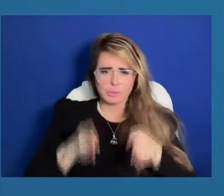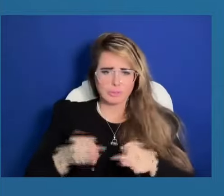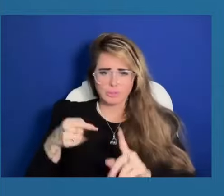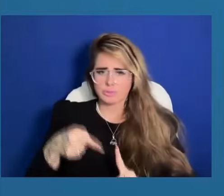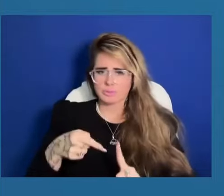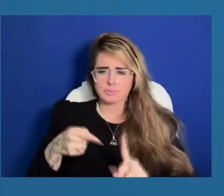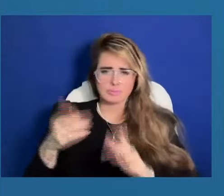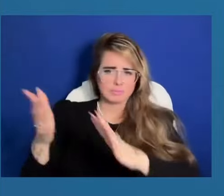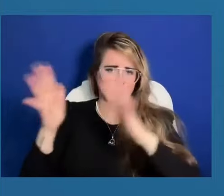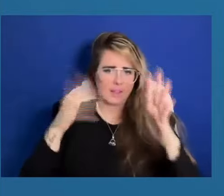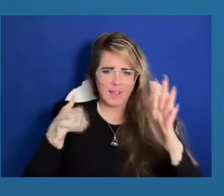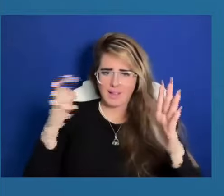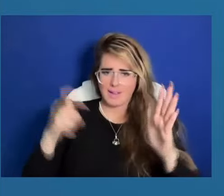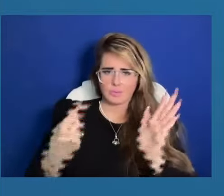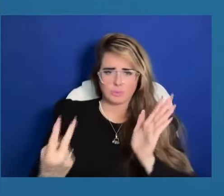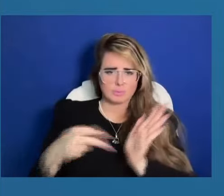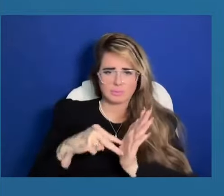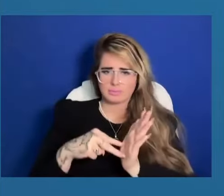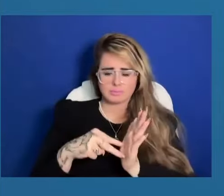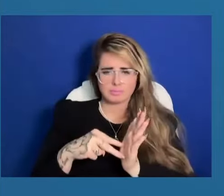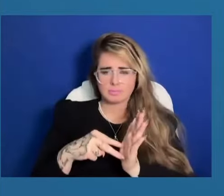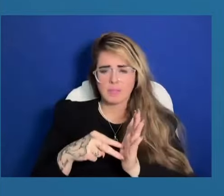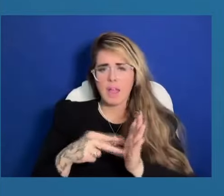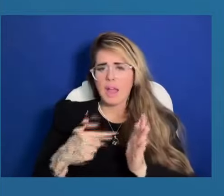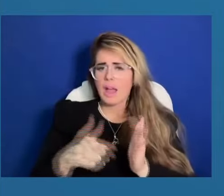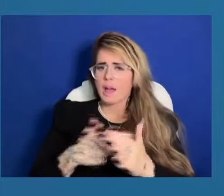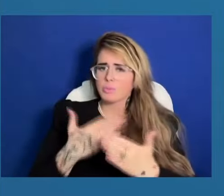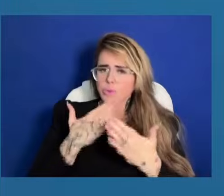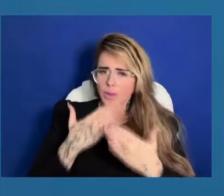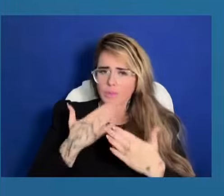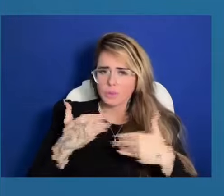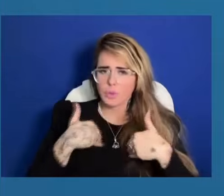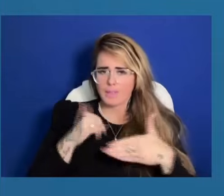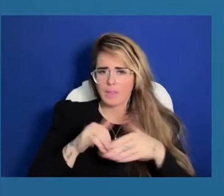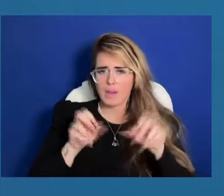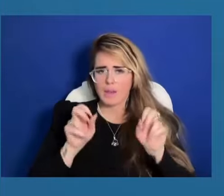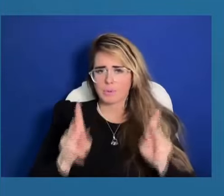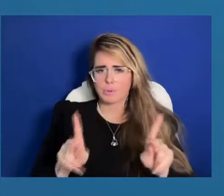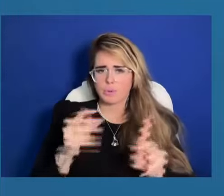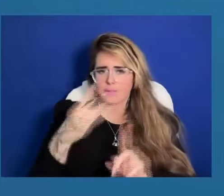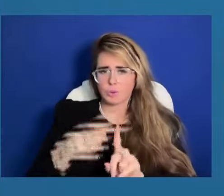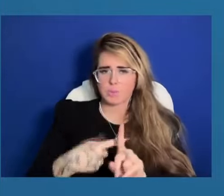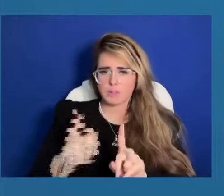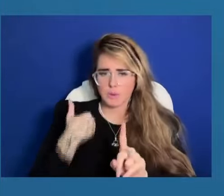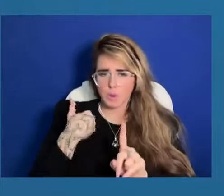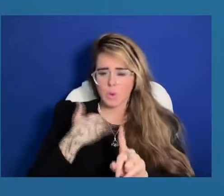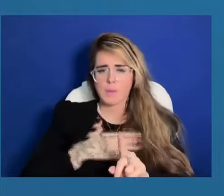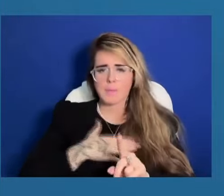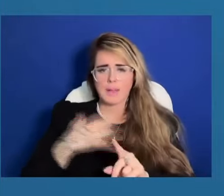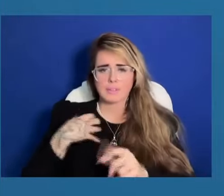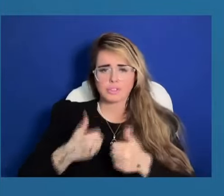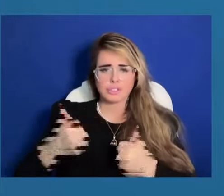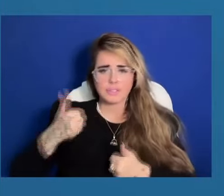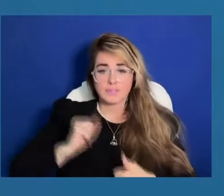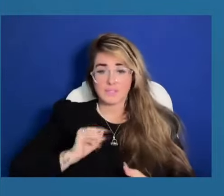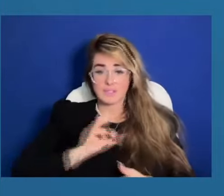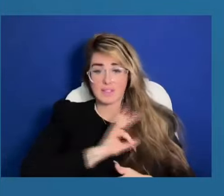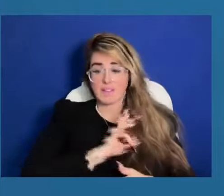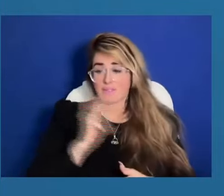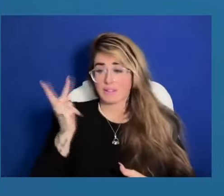I had to. I am grateful to have had the opportunity a couple of months ago, my chief of staff and I, to go over